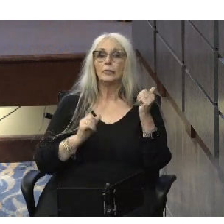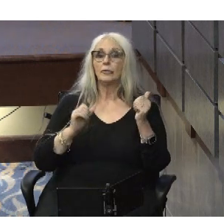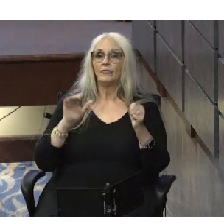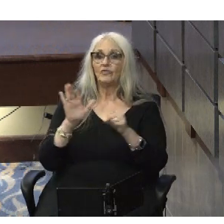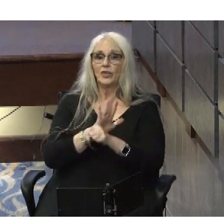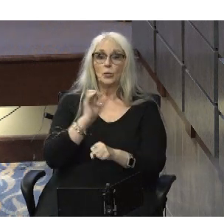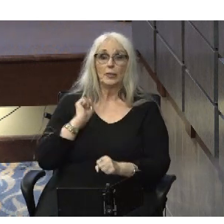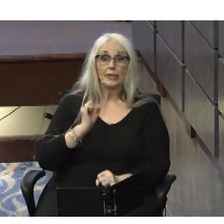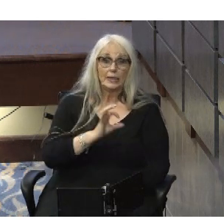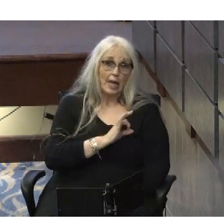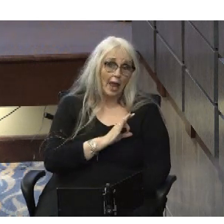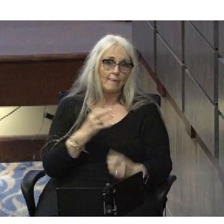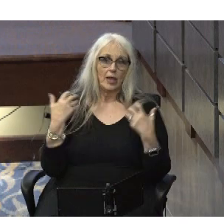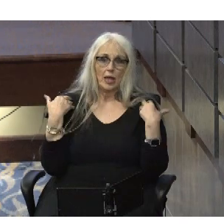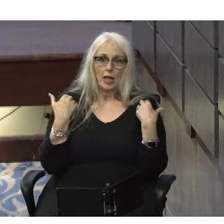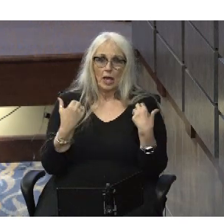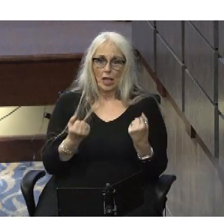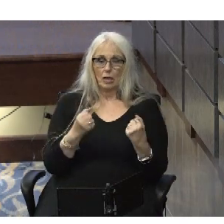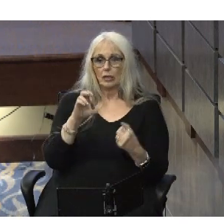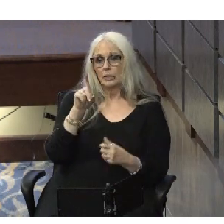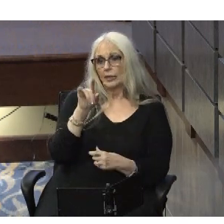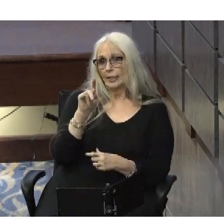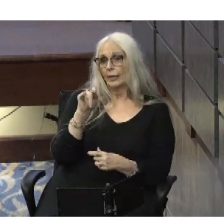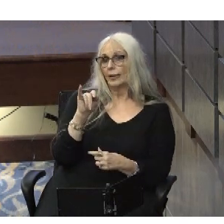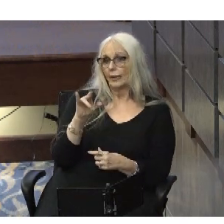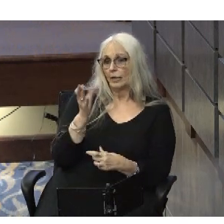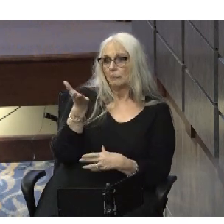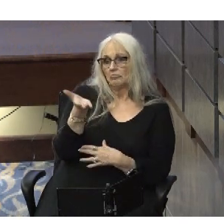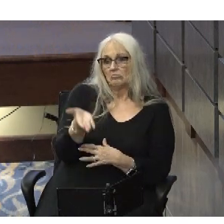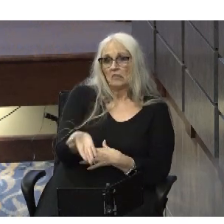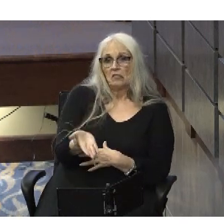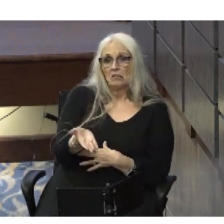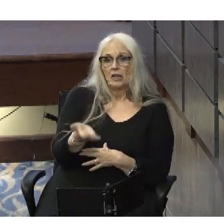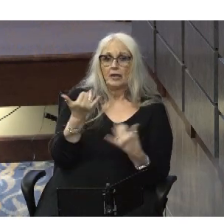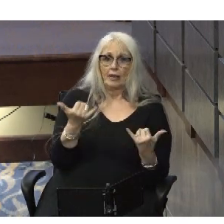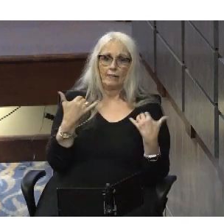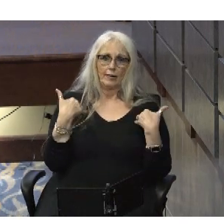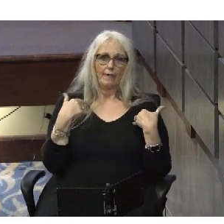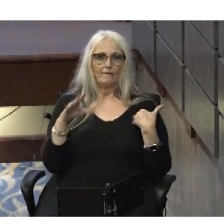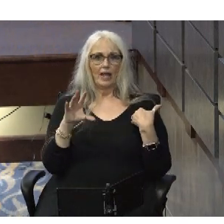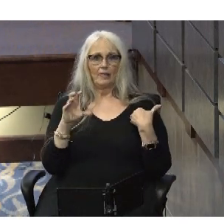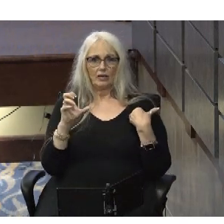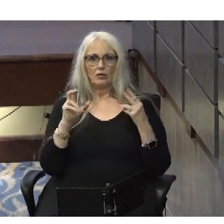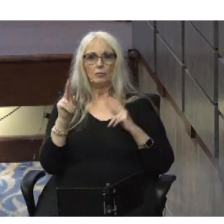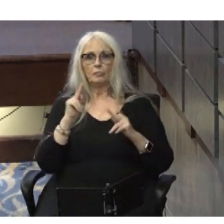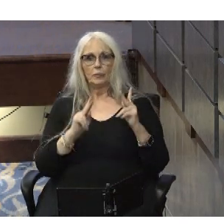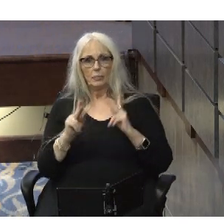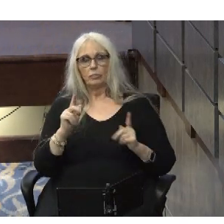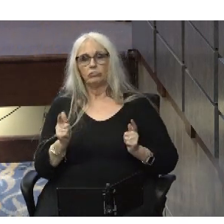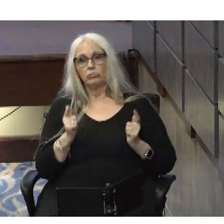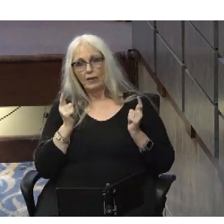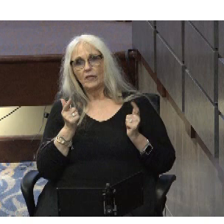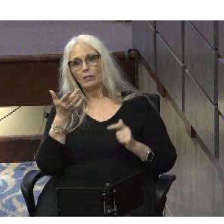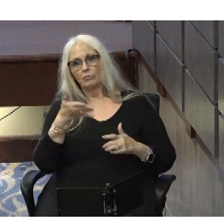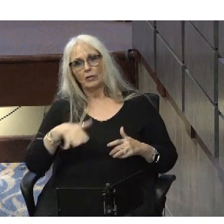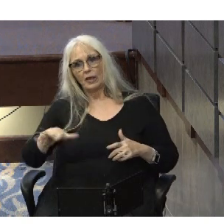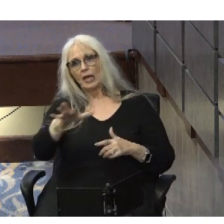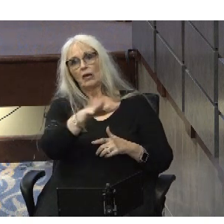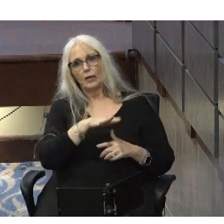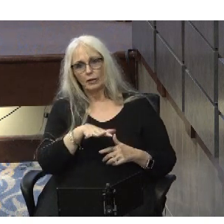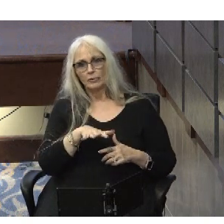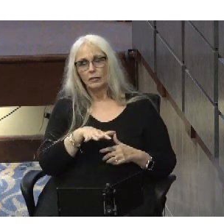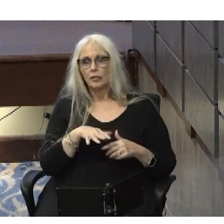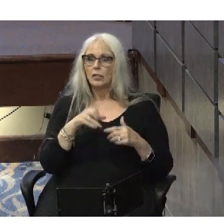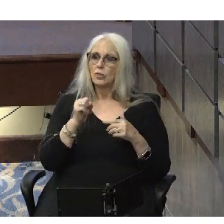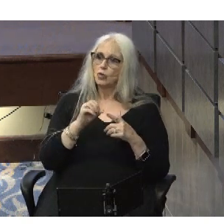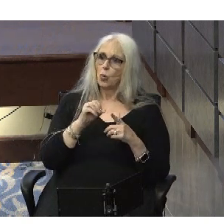a health clinic on site for those individuals, because now they have about 500 people living on site. The